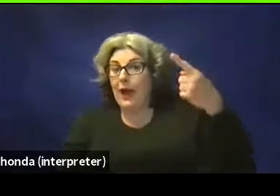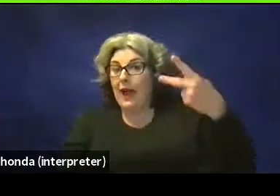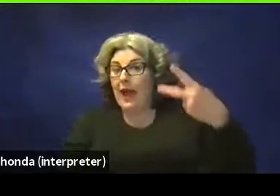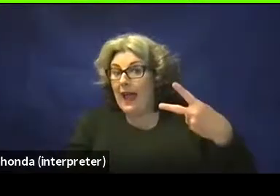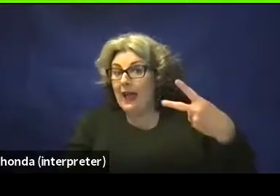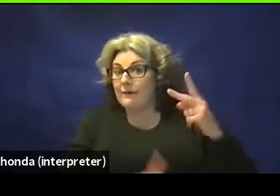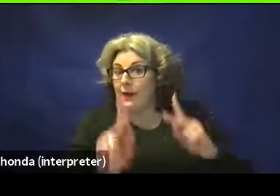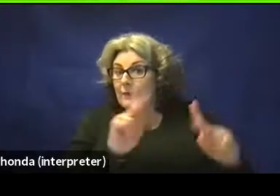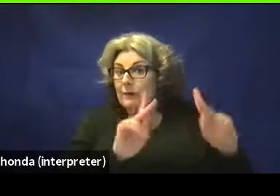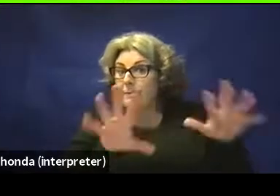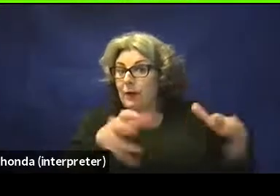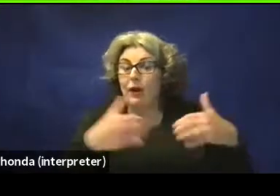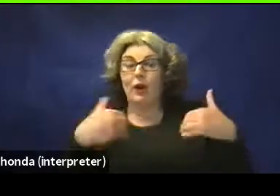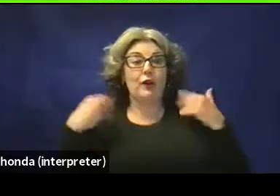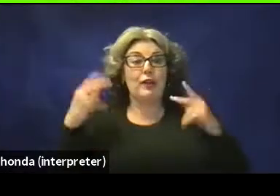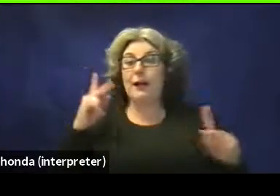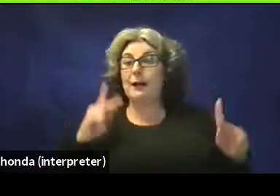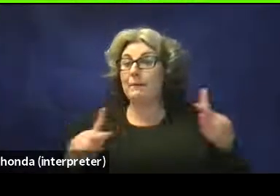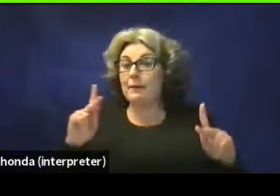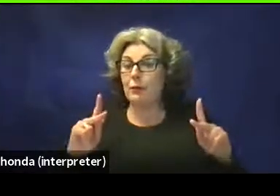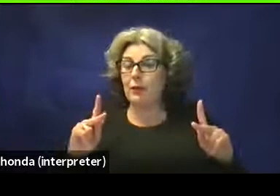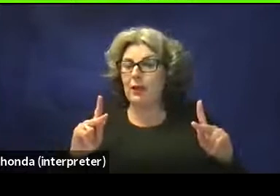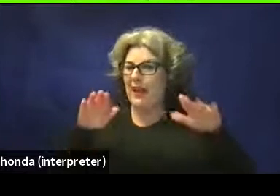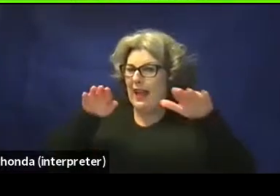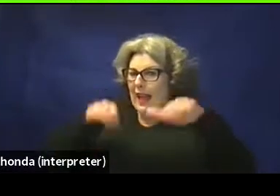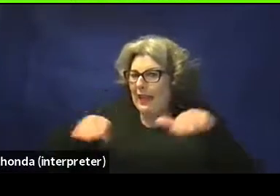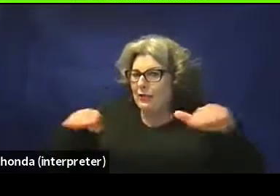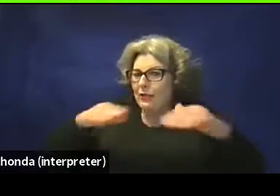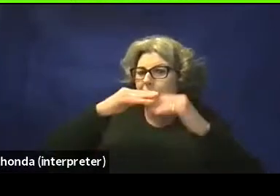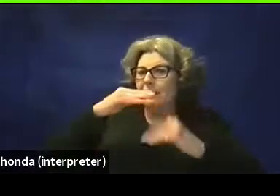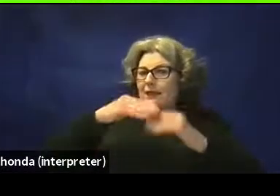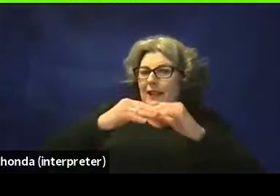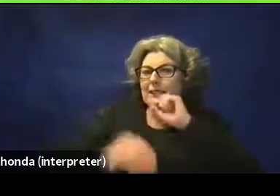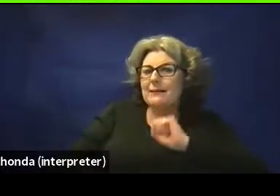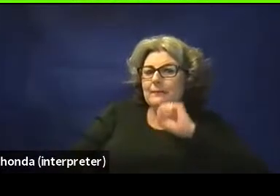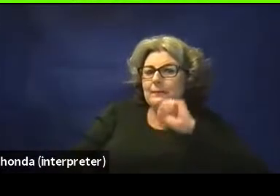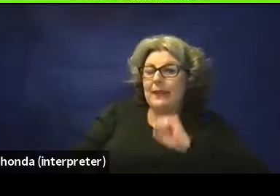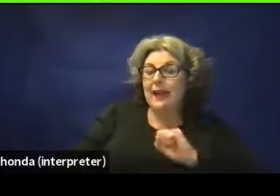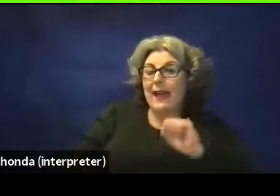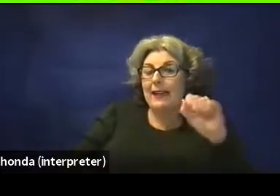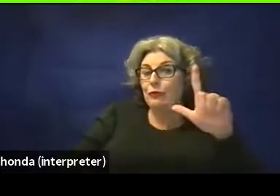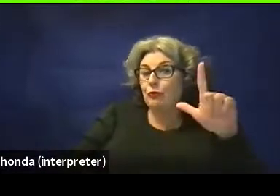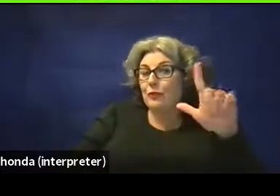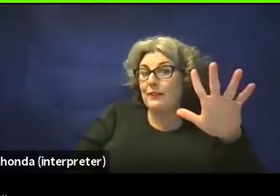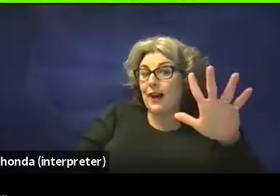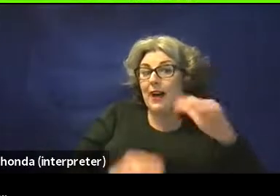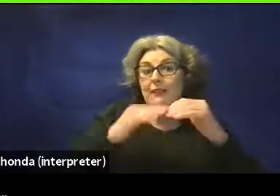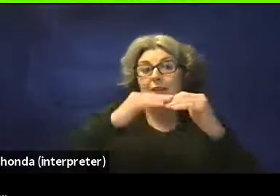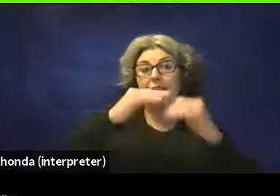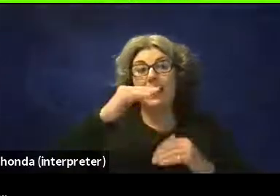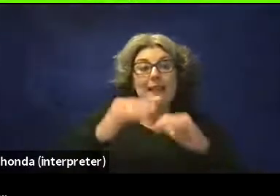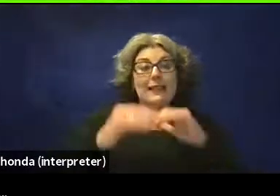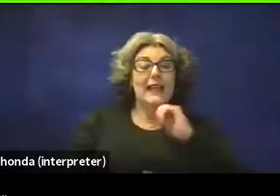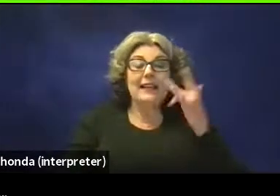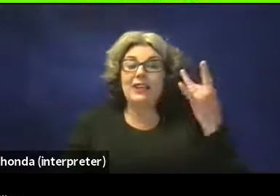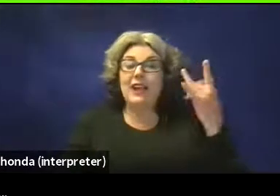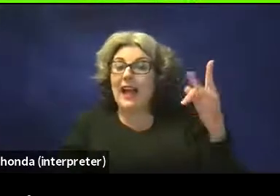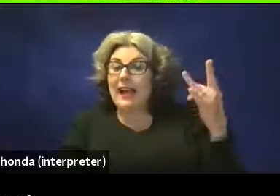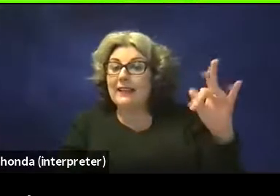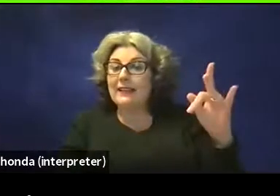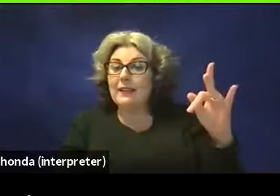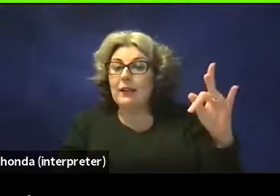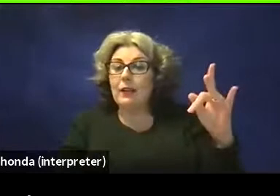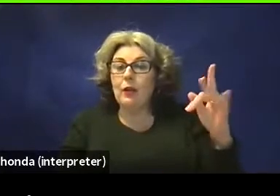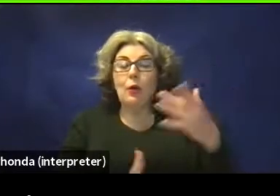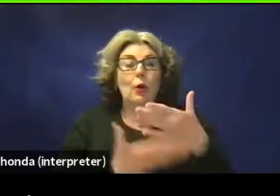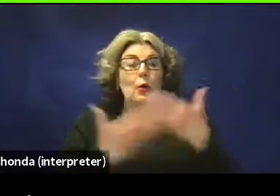population, are young people, and children under the age of, 25 or under the age of 18 even, they're just